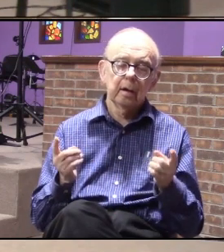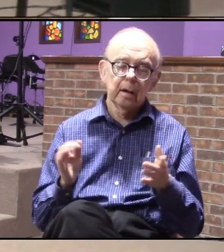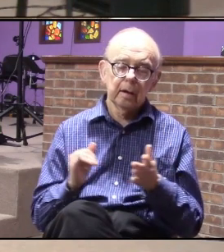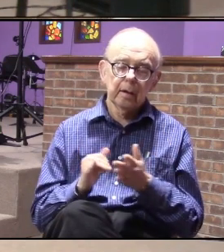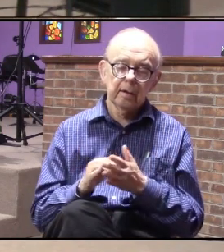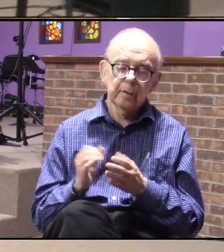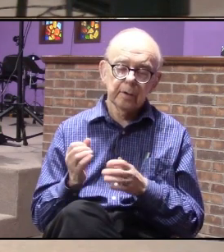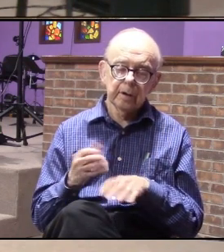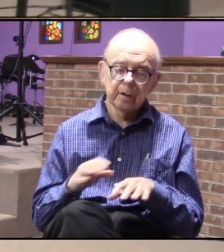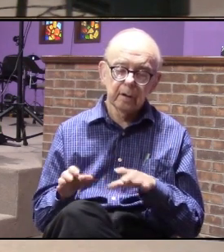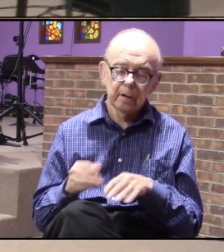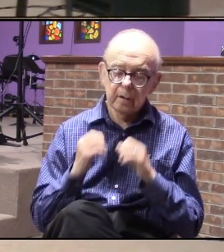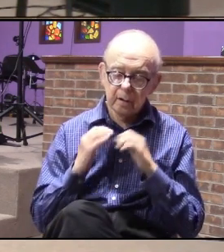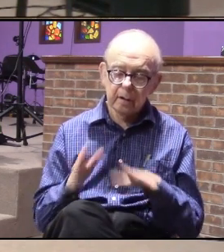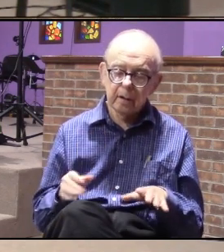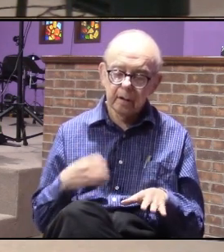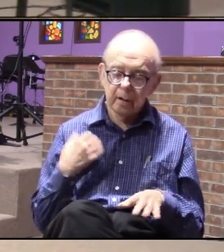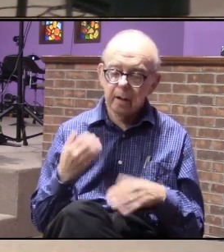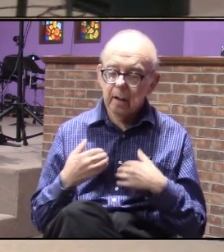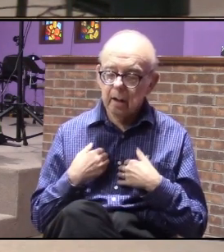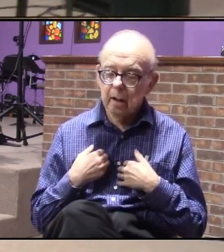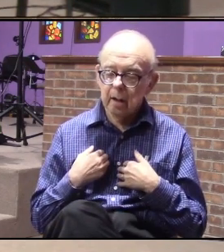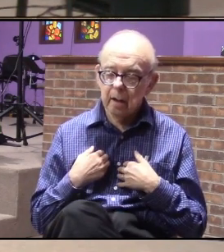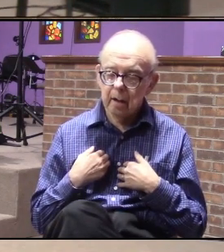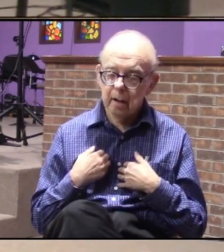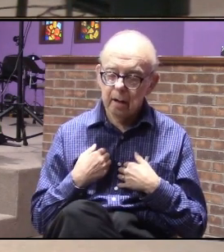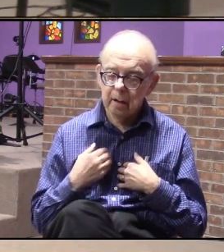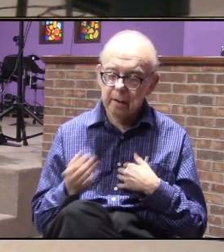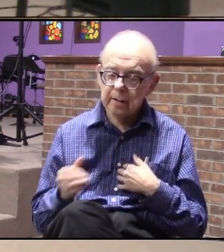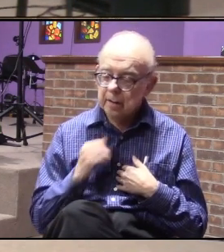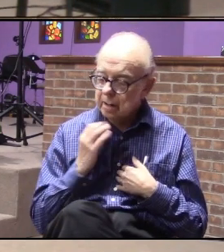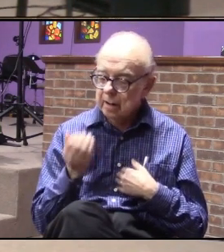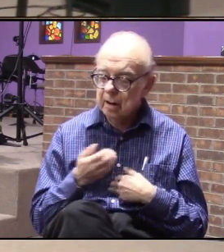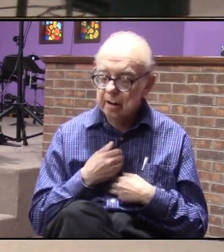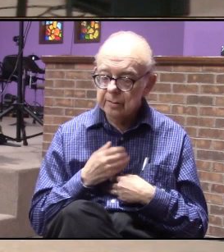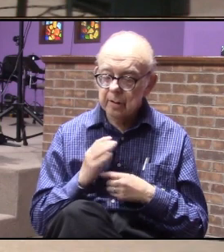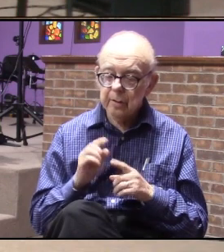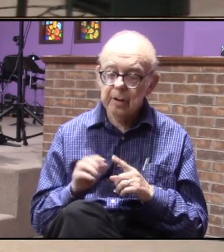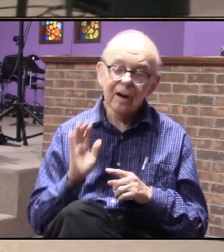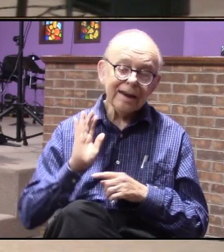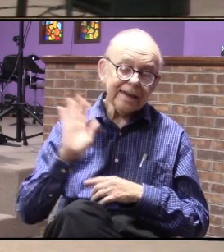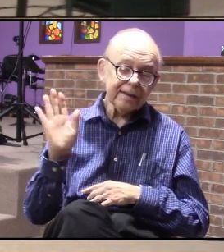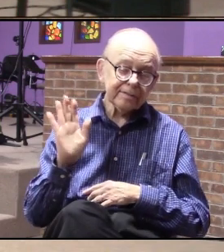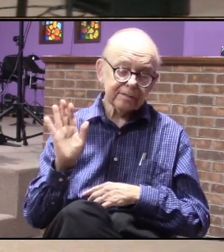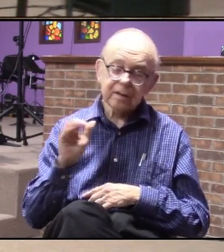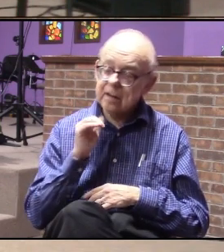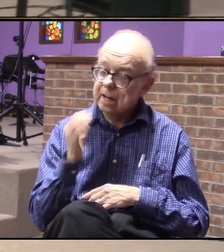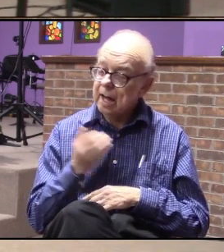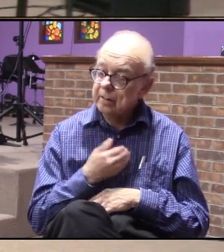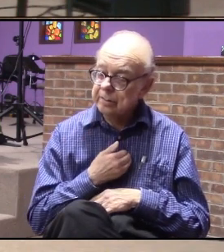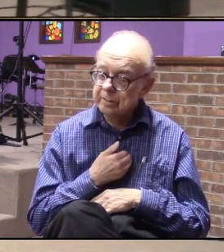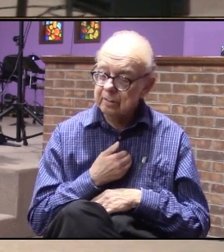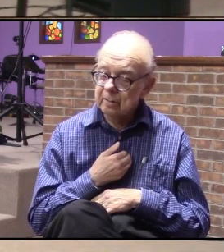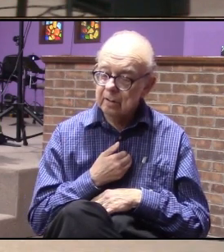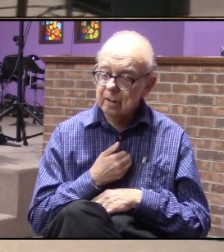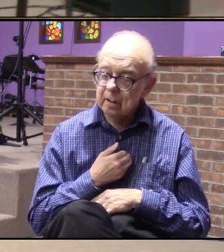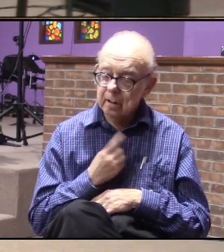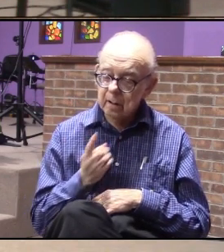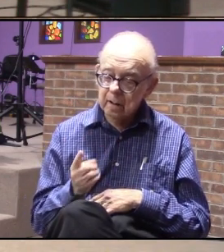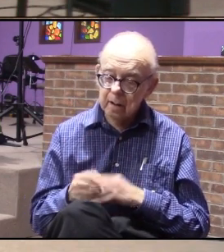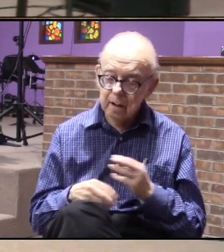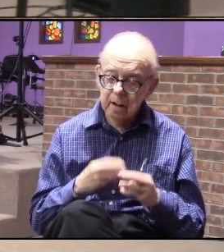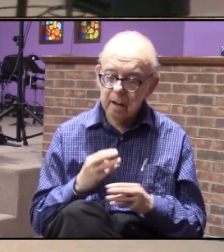we make, the blessings that we have, they're not ours, they're his. He says, so that